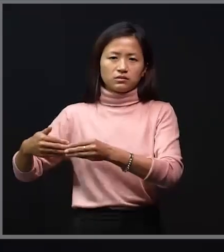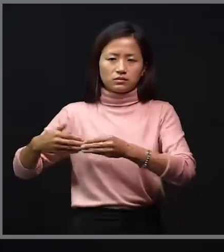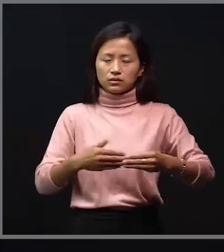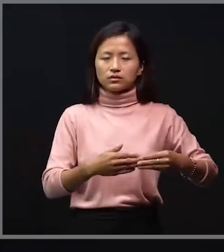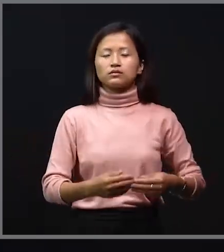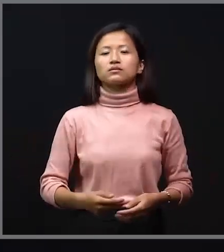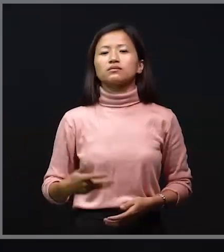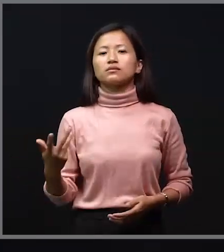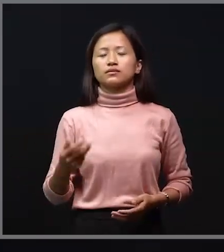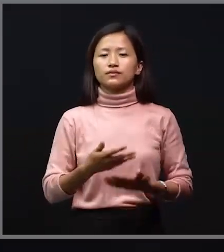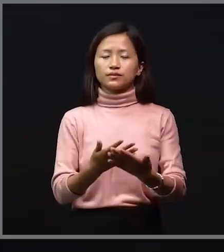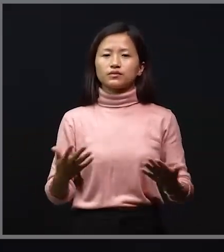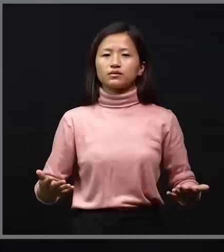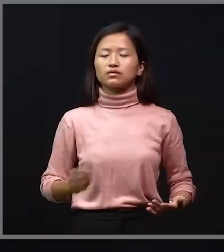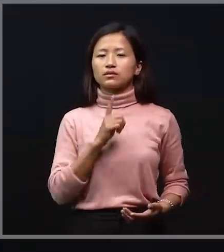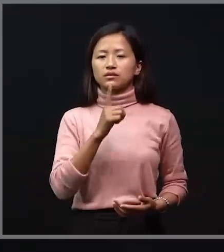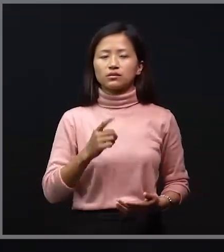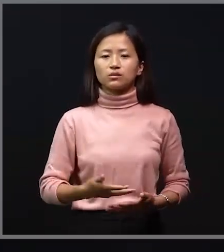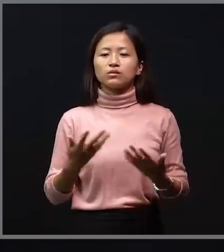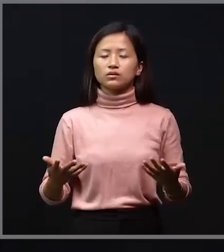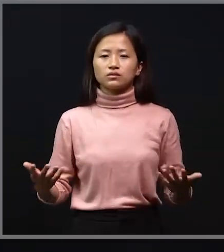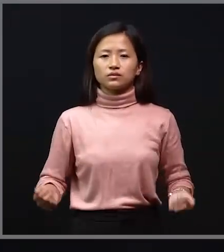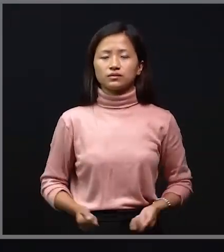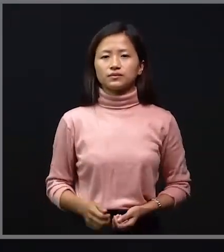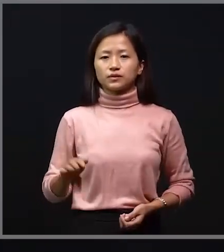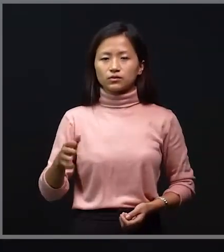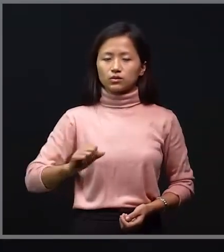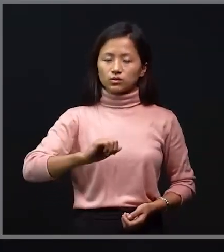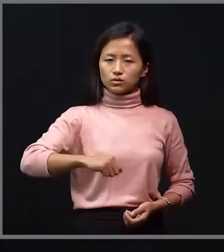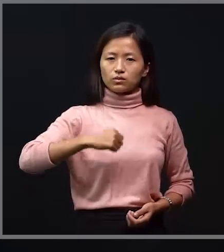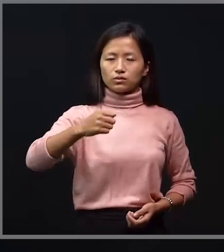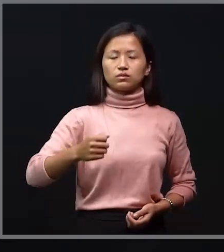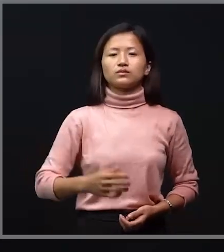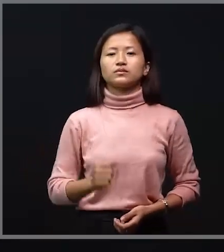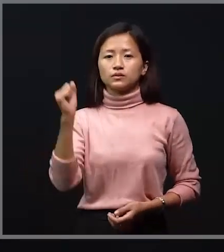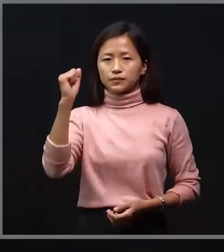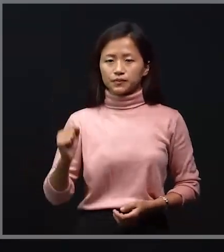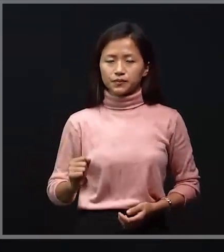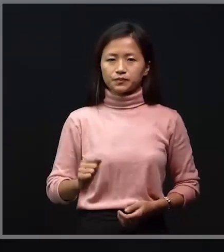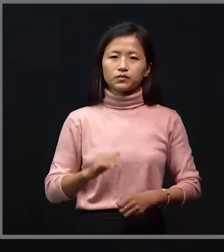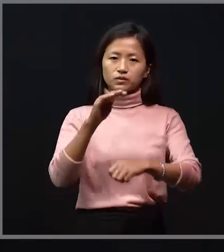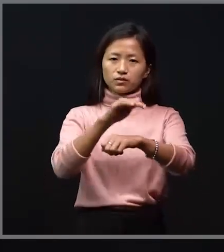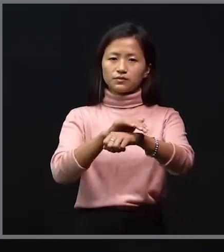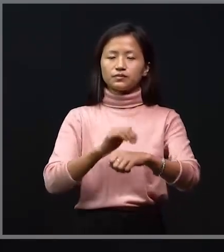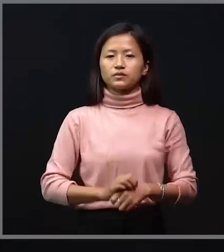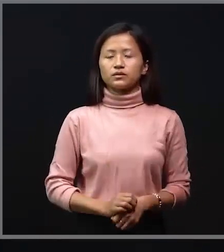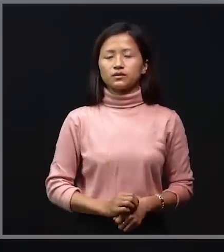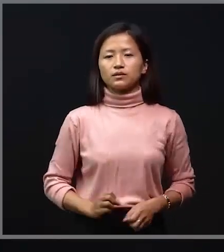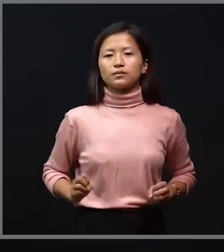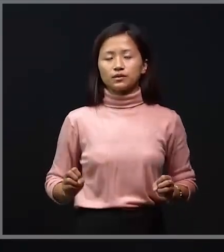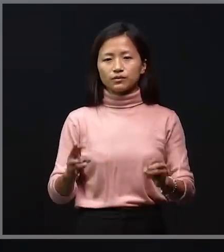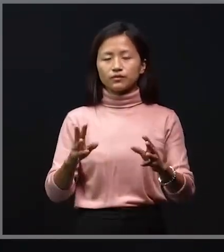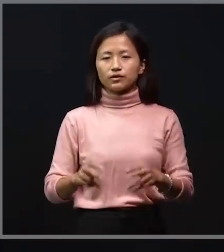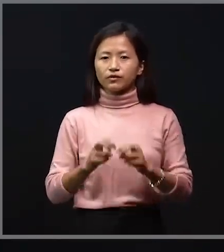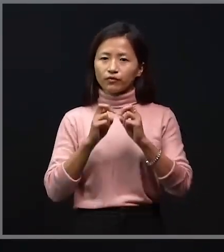to tell them what to do and so on. So because of this, the movement became very violent. Okay, but